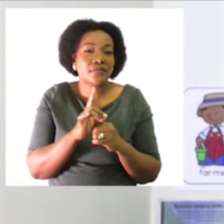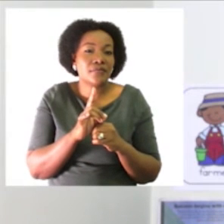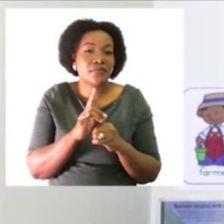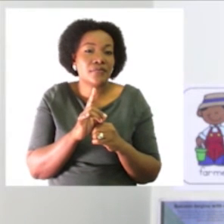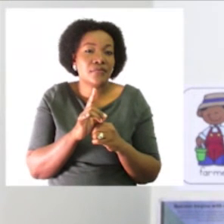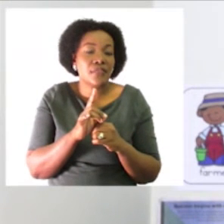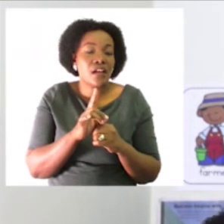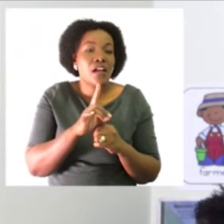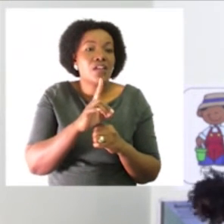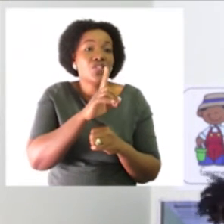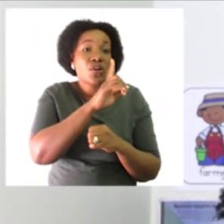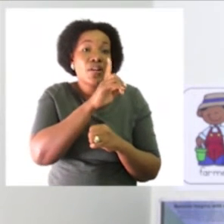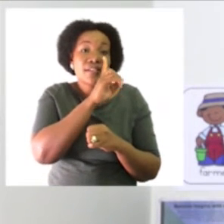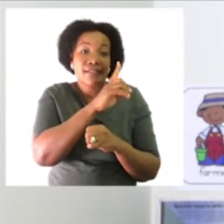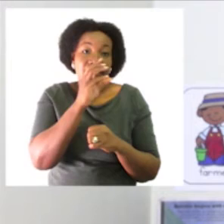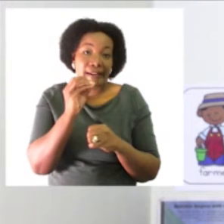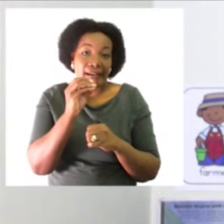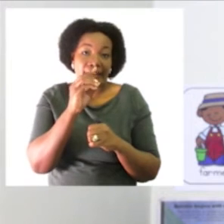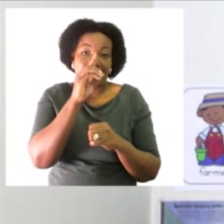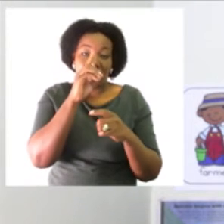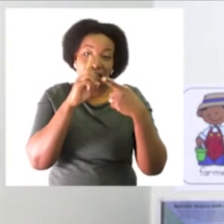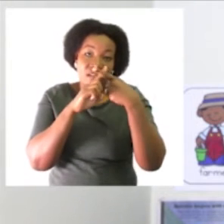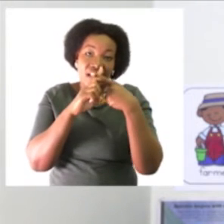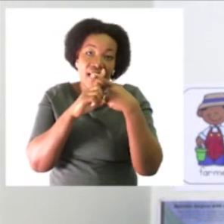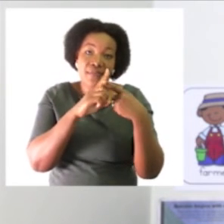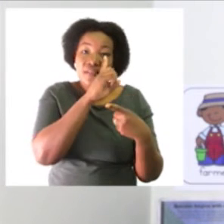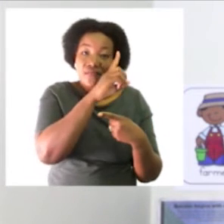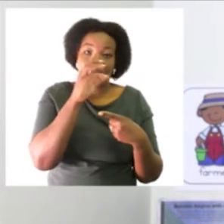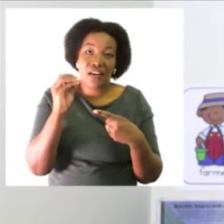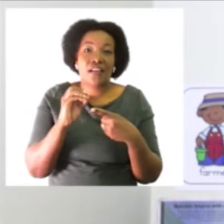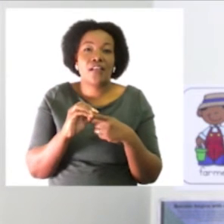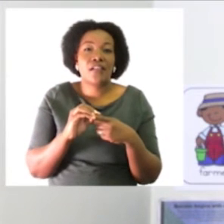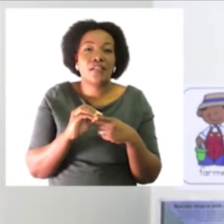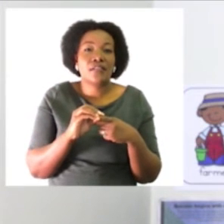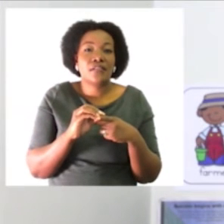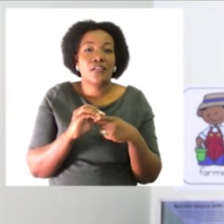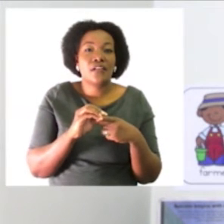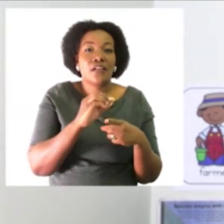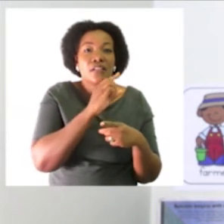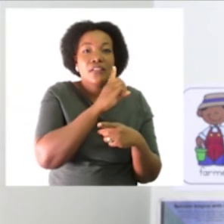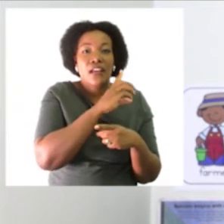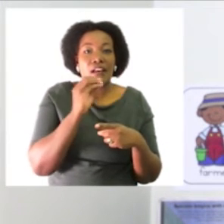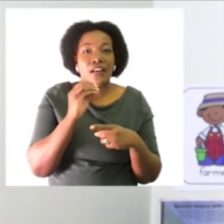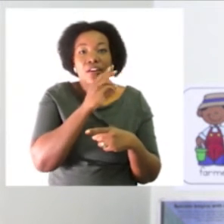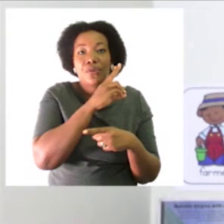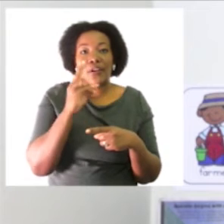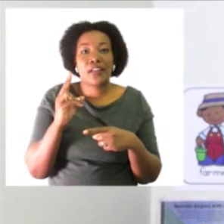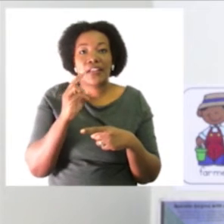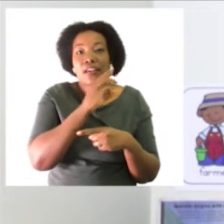a 10. So if we have to look on our multiplication here, Landre, 10,